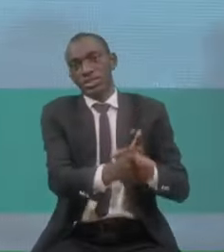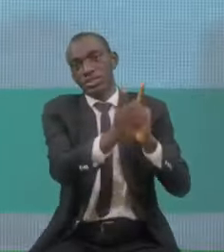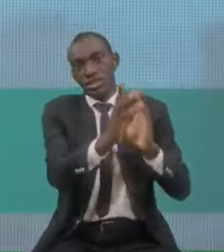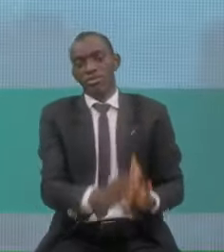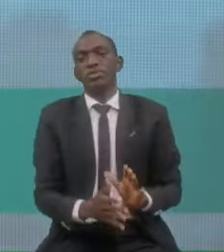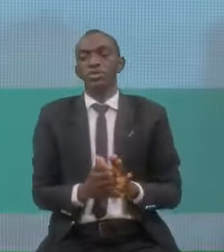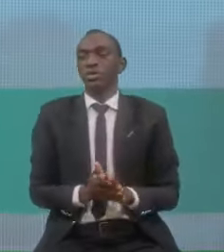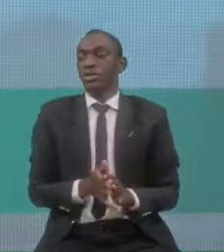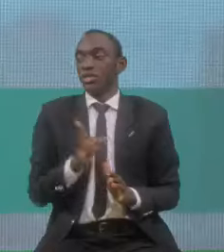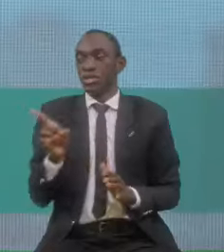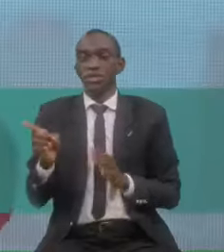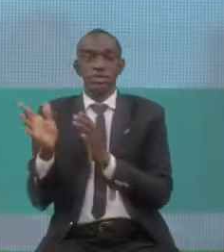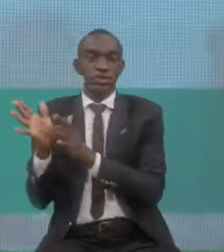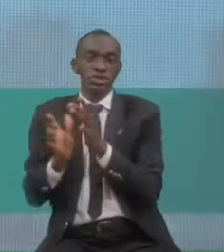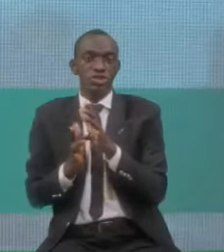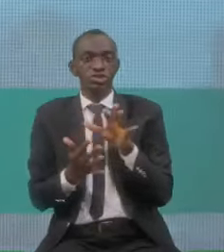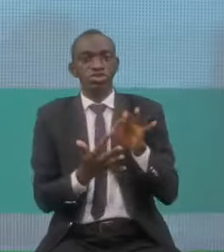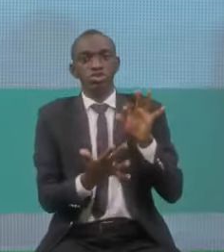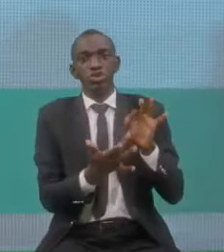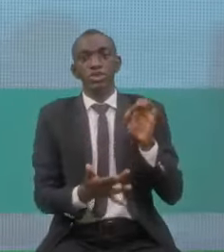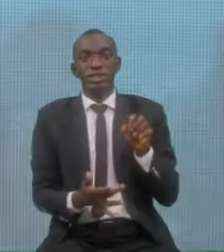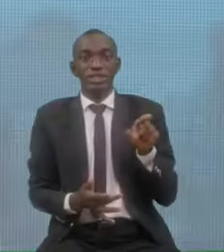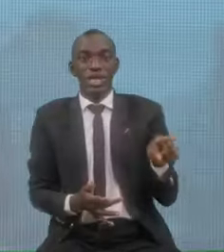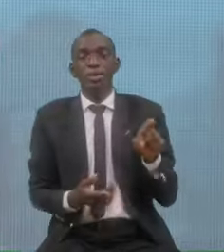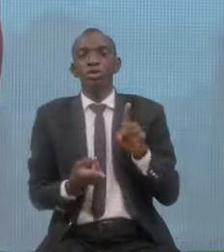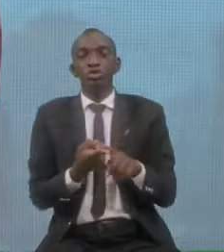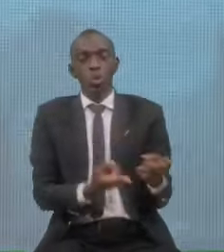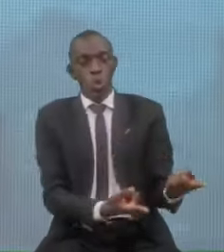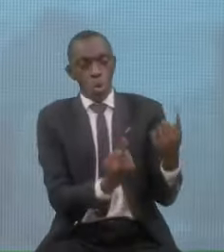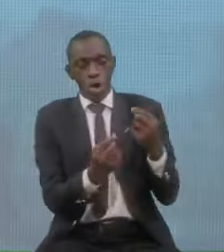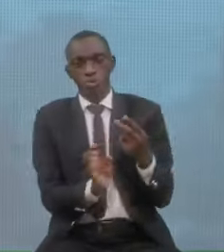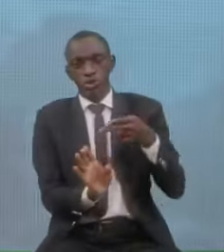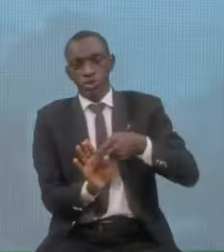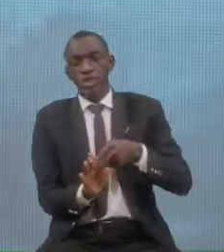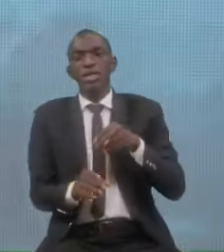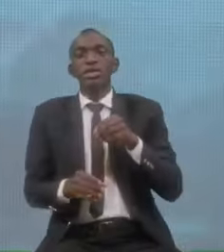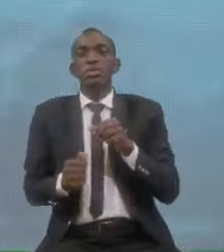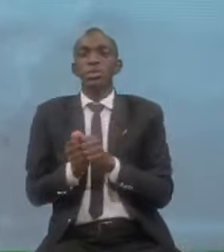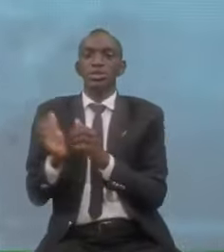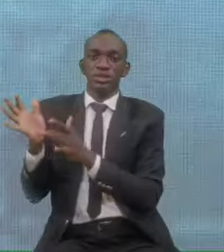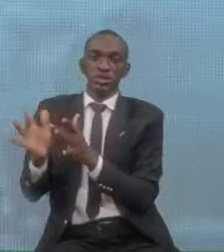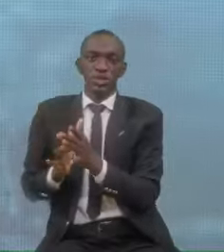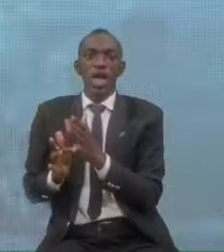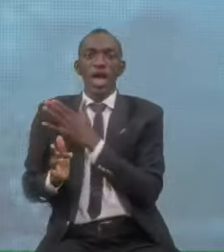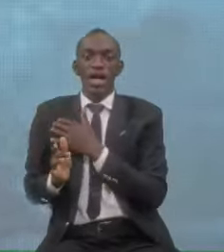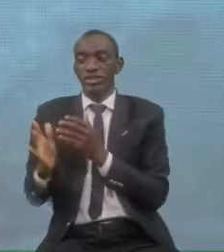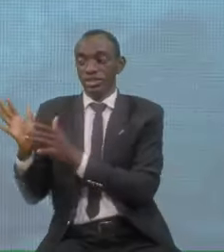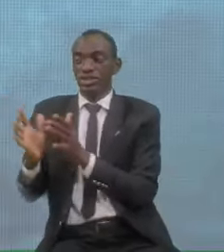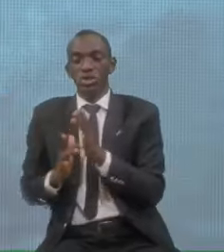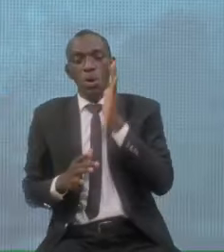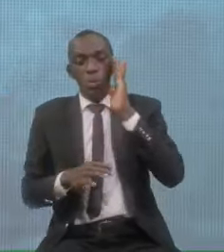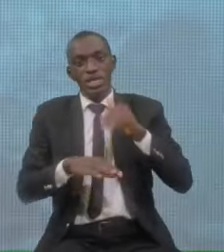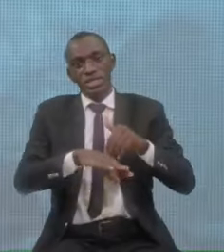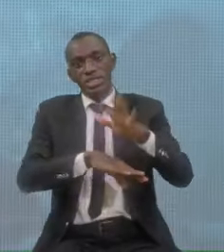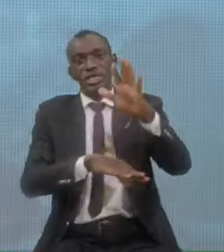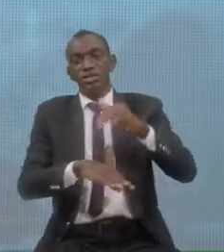chose them that they might be with him, and that he might send them forth to